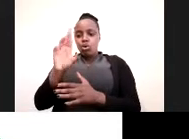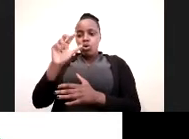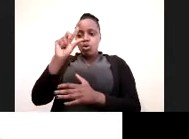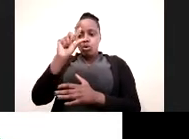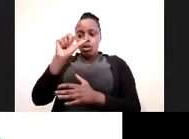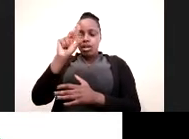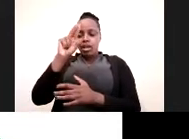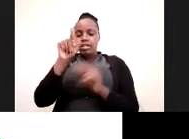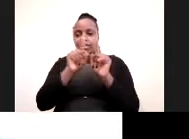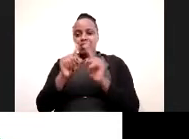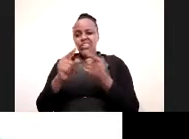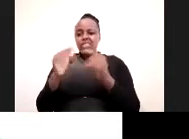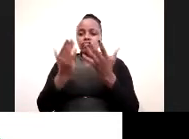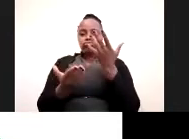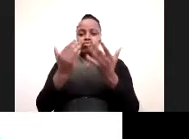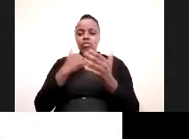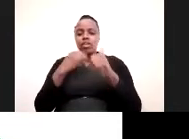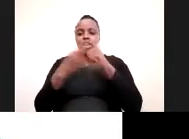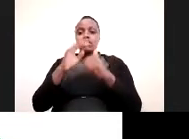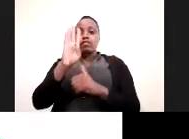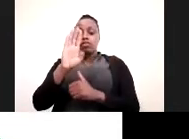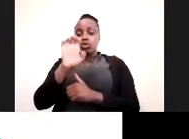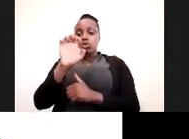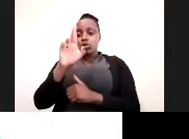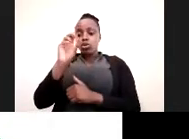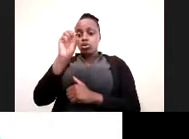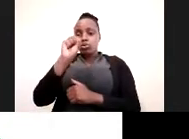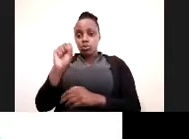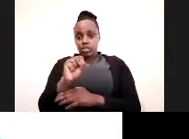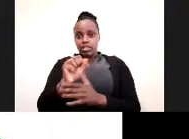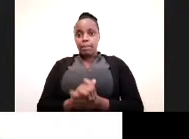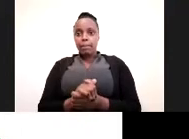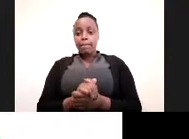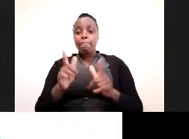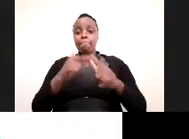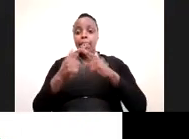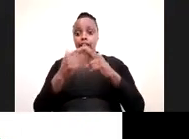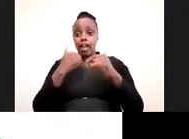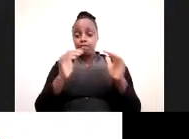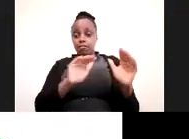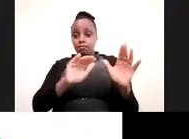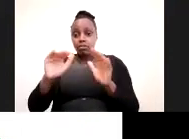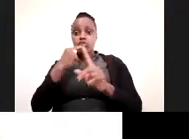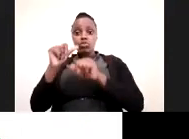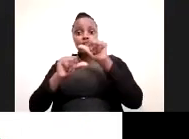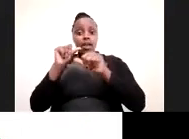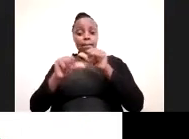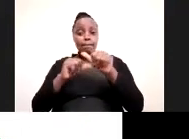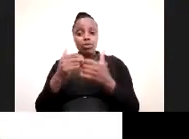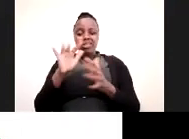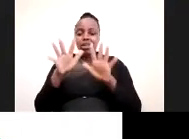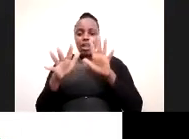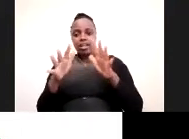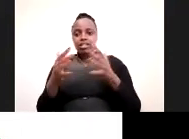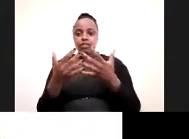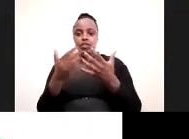stands at around 84 euros per year. And when talking about the relative